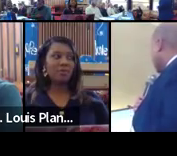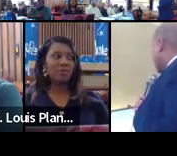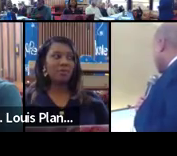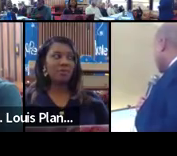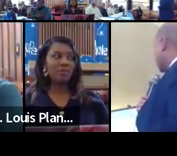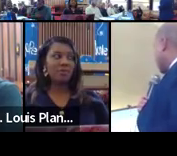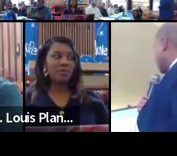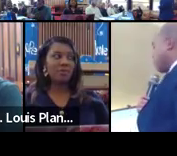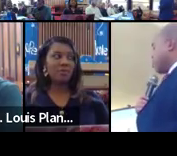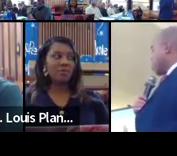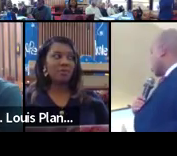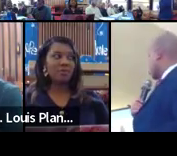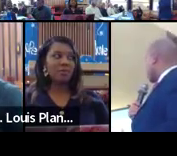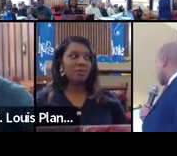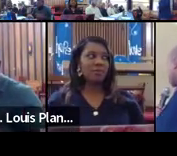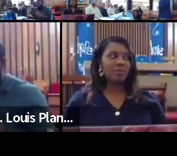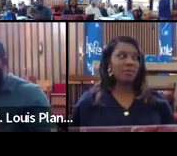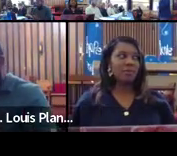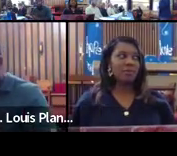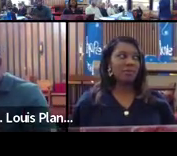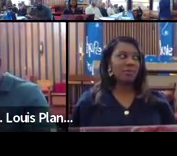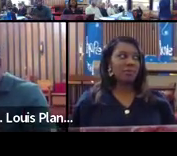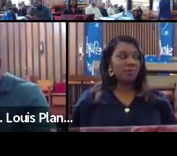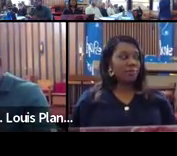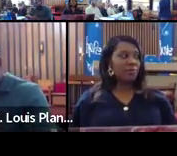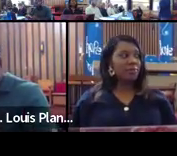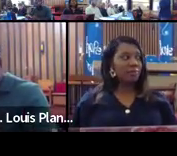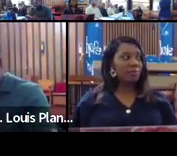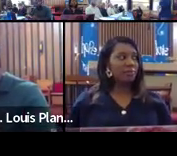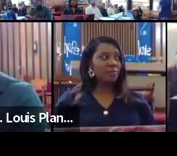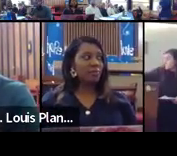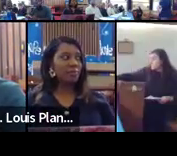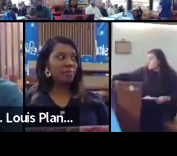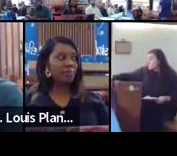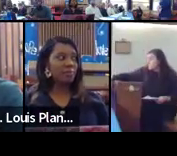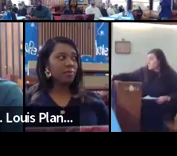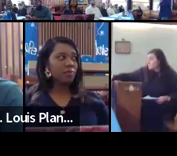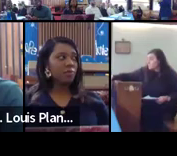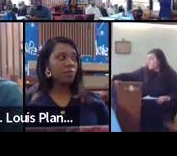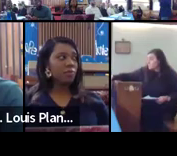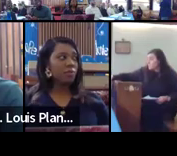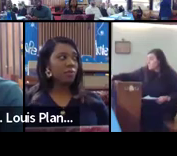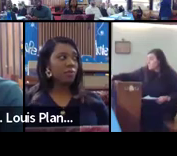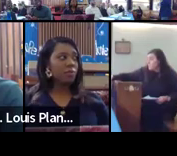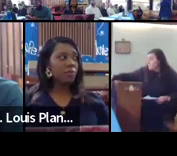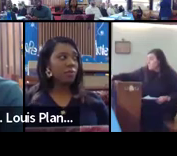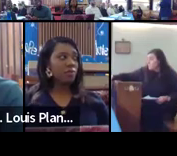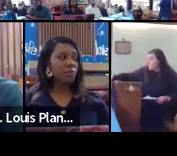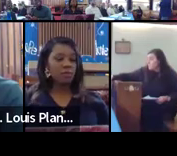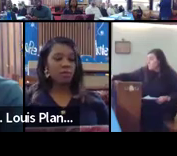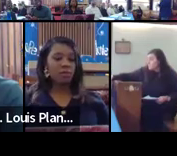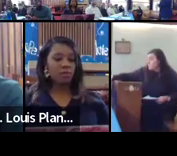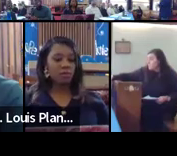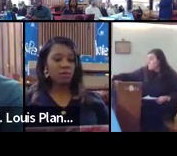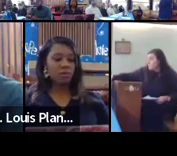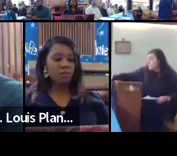And as we look for post-plan adoption, we have connections with plan areas 4 and 5 that border the area.